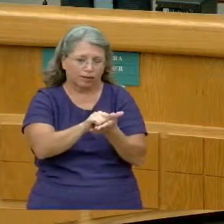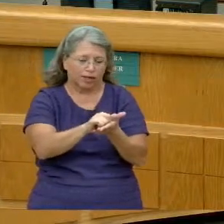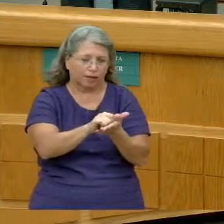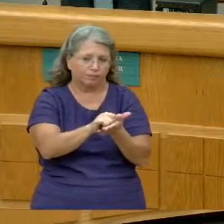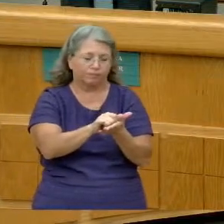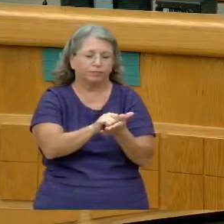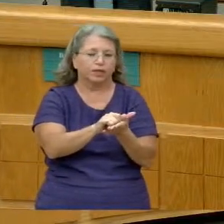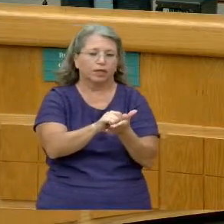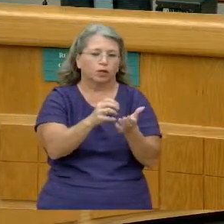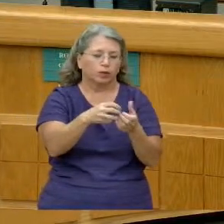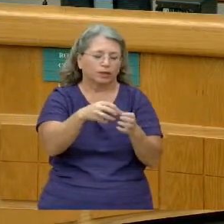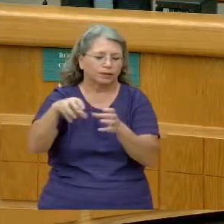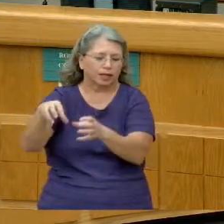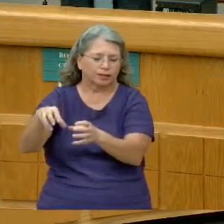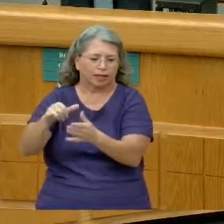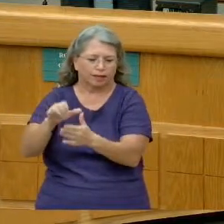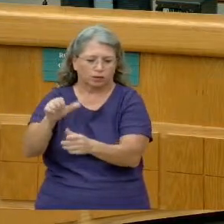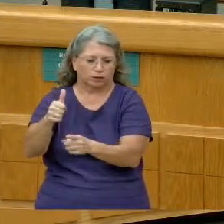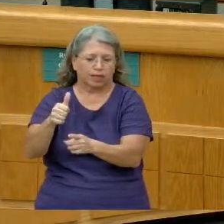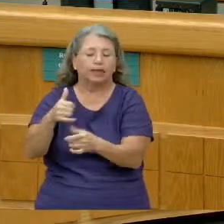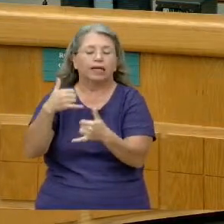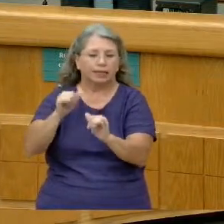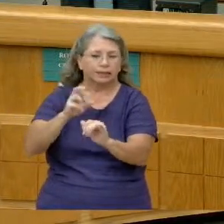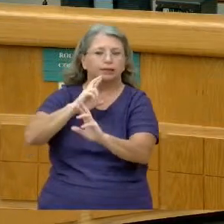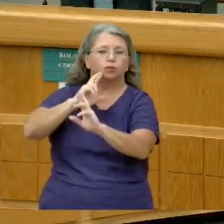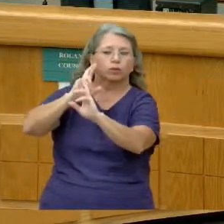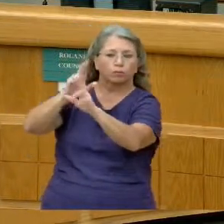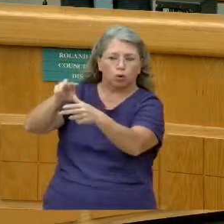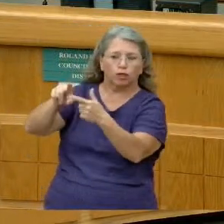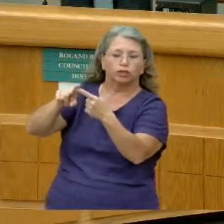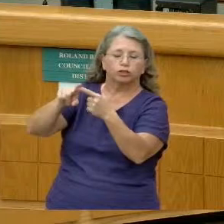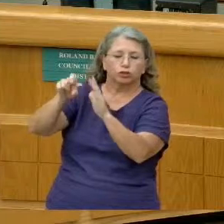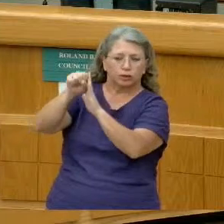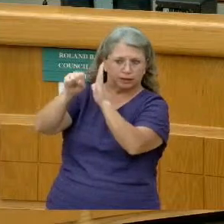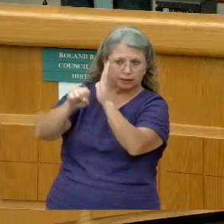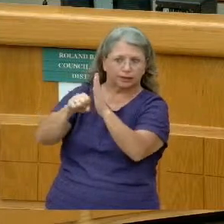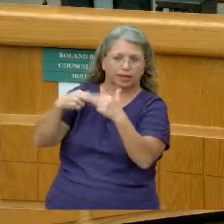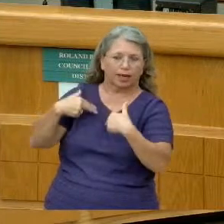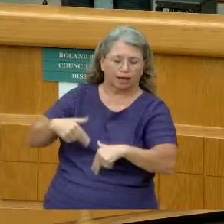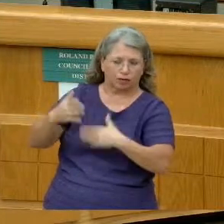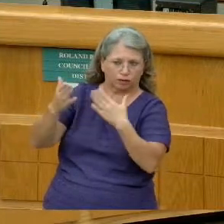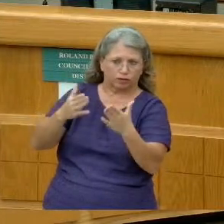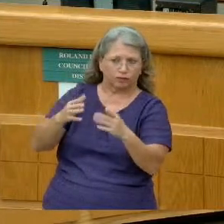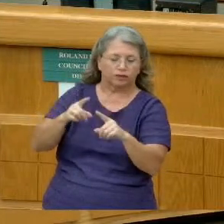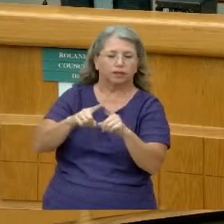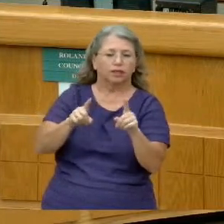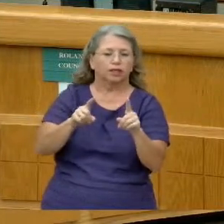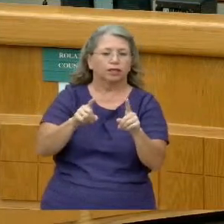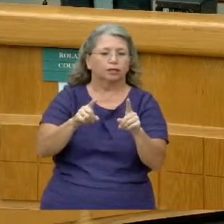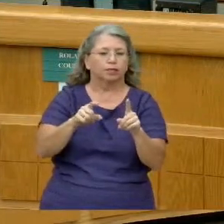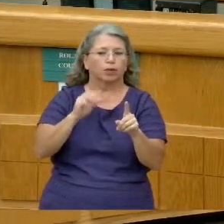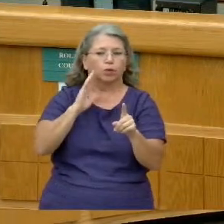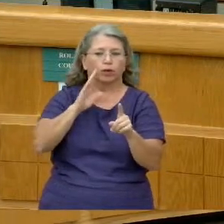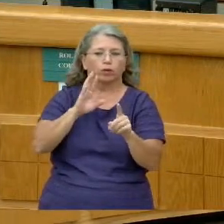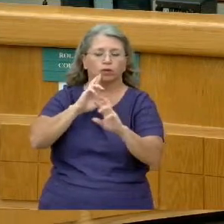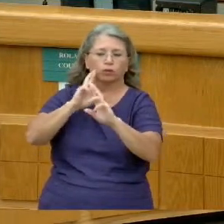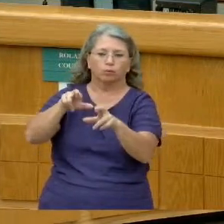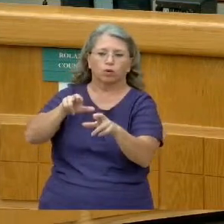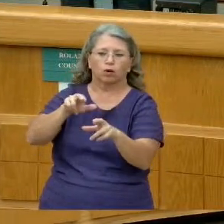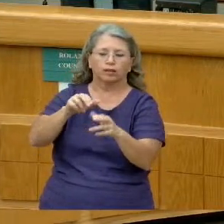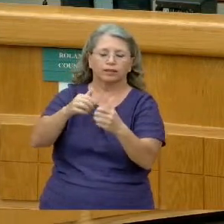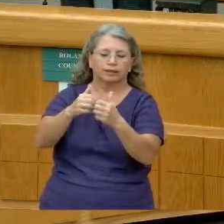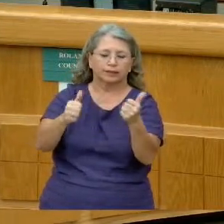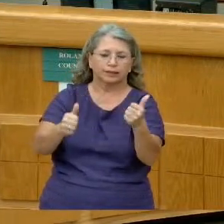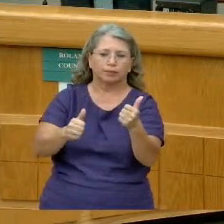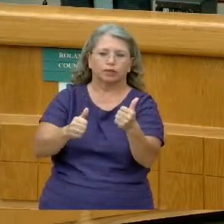reported to the Department of State Health Services. And the antigen test, we reported separate to them as well, and then the total cases. So for the